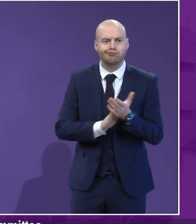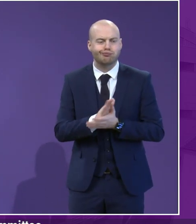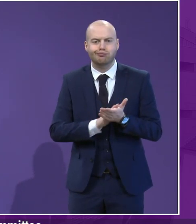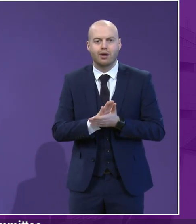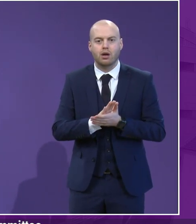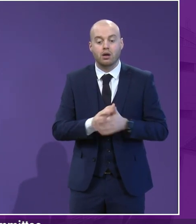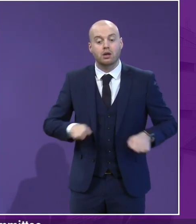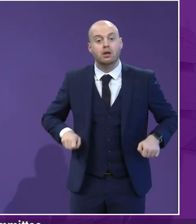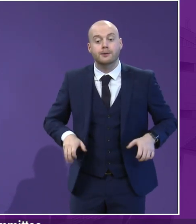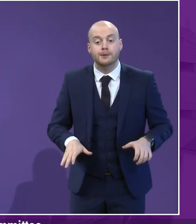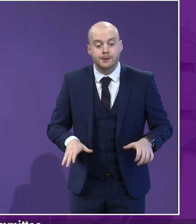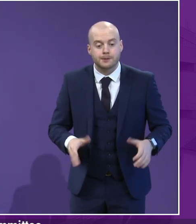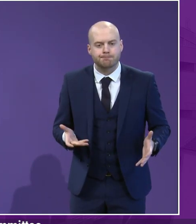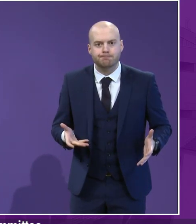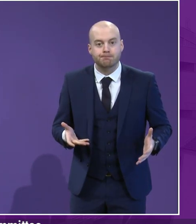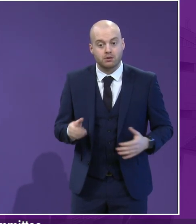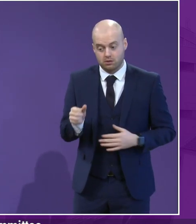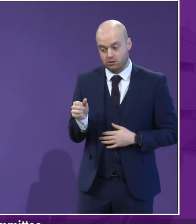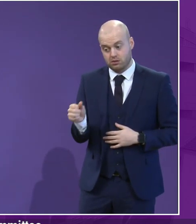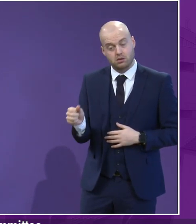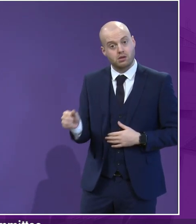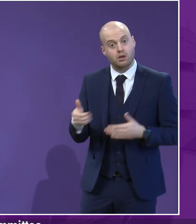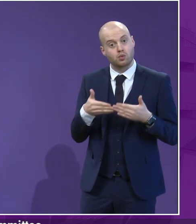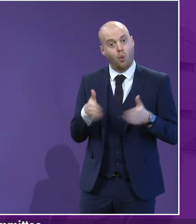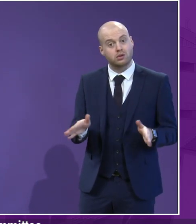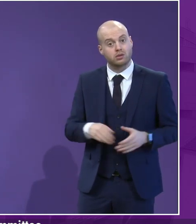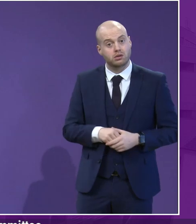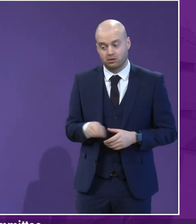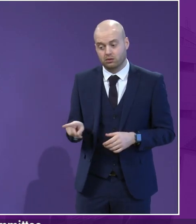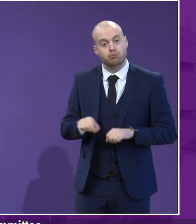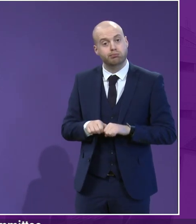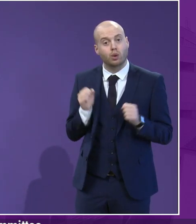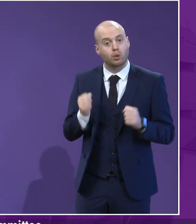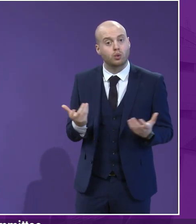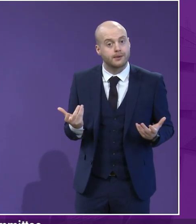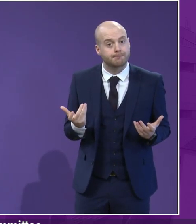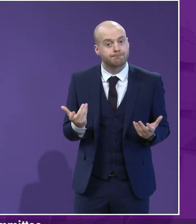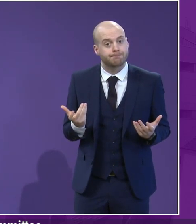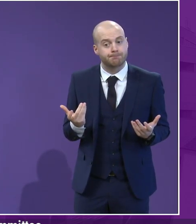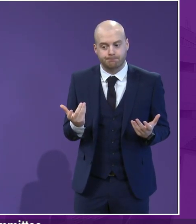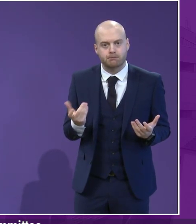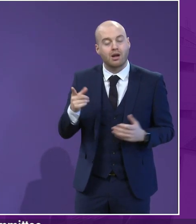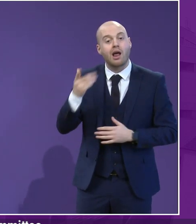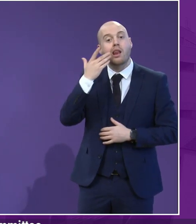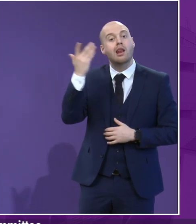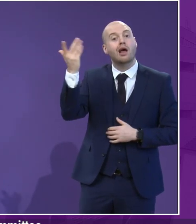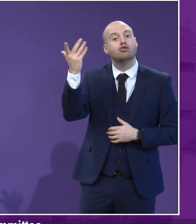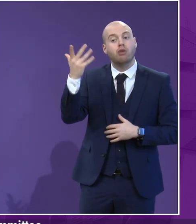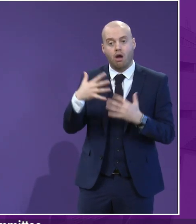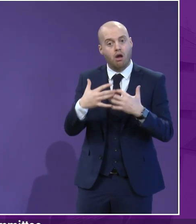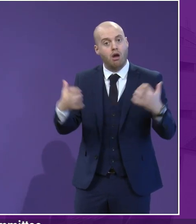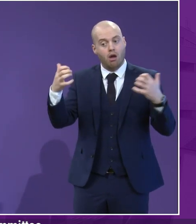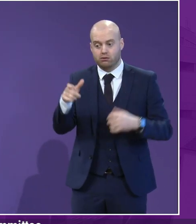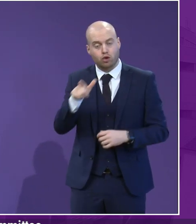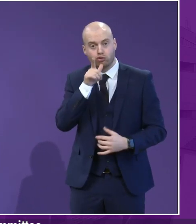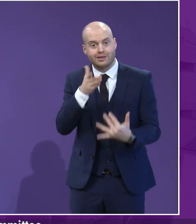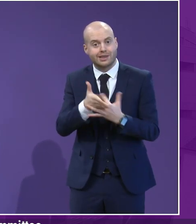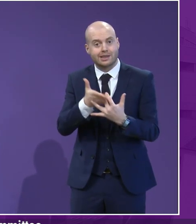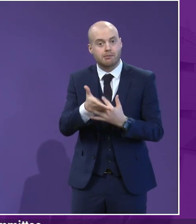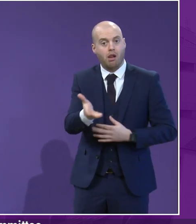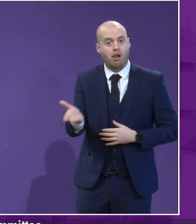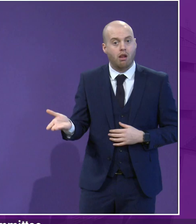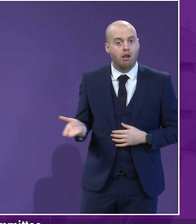wheelchair user, and while on the outside it looks as though there was a lot of adjustments and, you know, it was accessible,